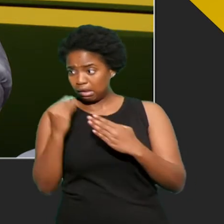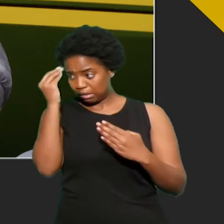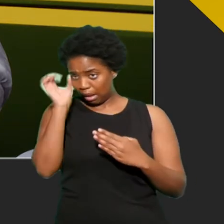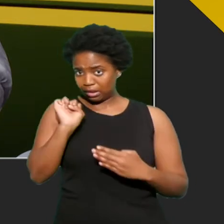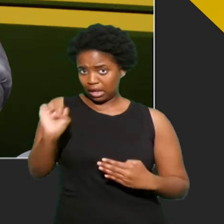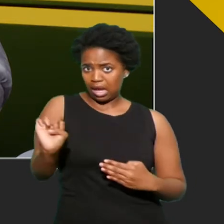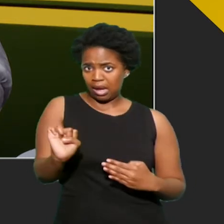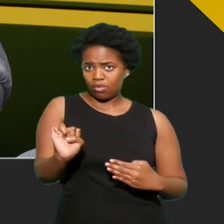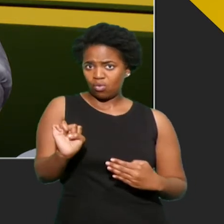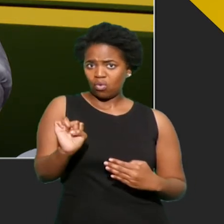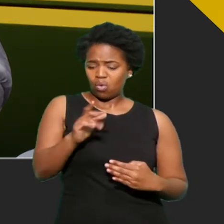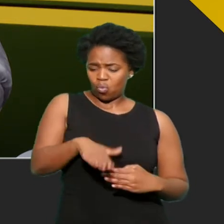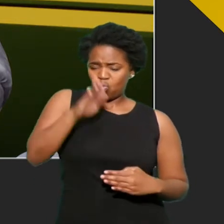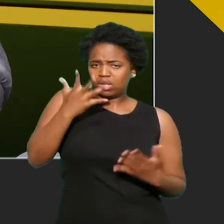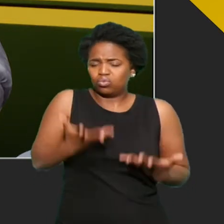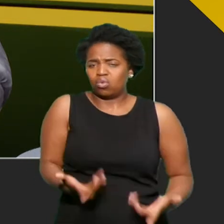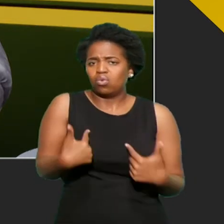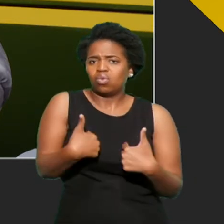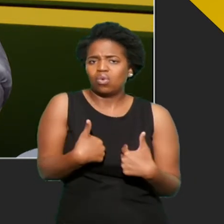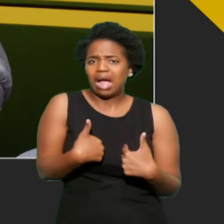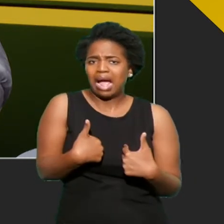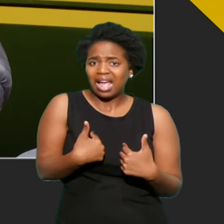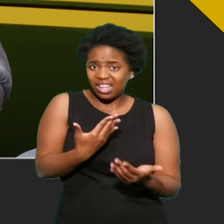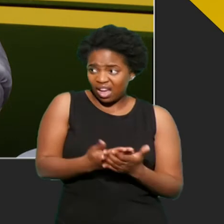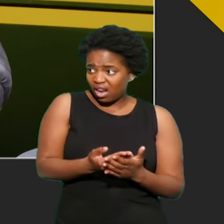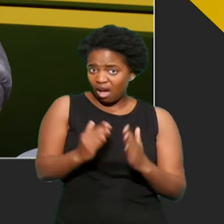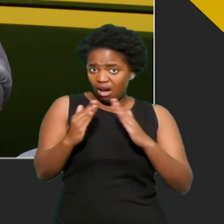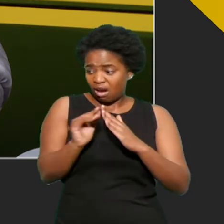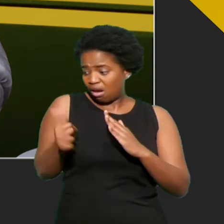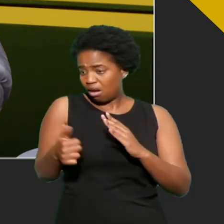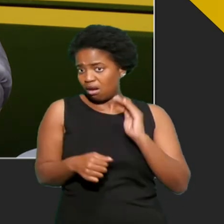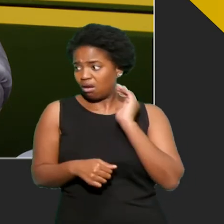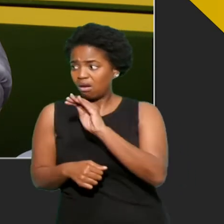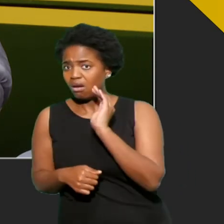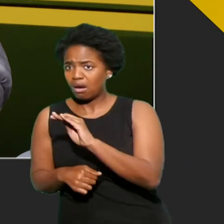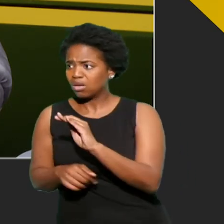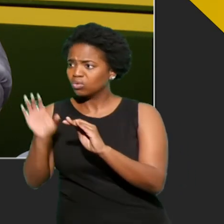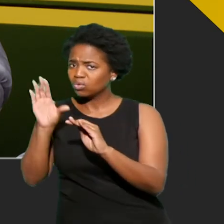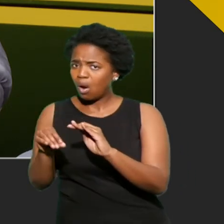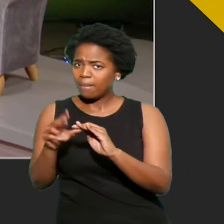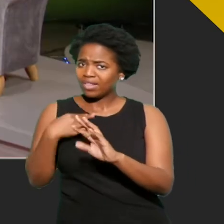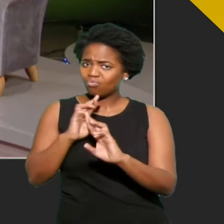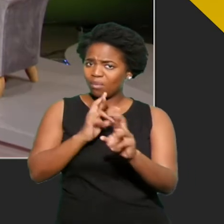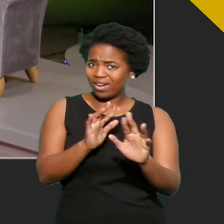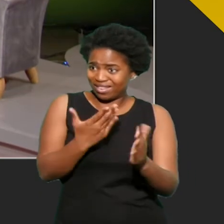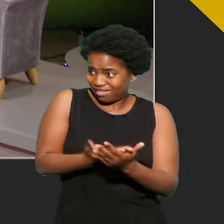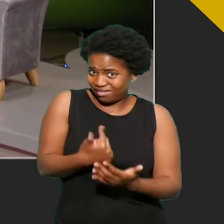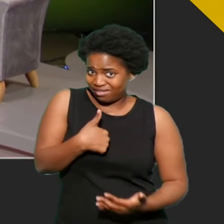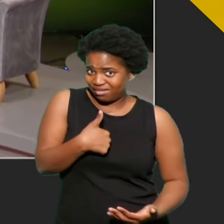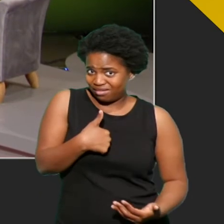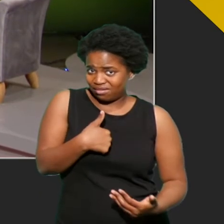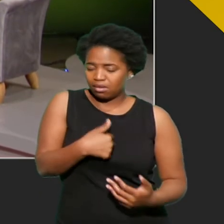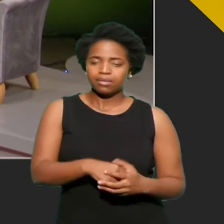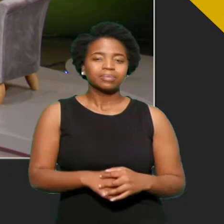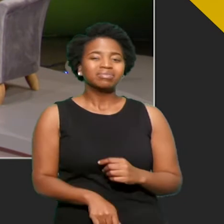ababili sikhuluse kanjalo. At what point do we have an access to this conversation or even help? Okay, that's very